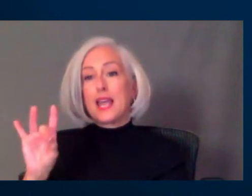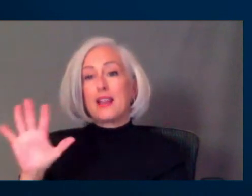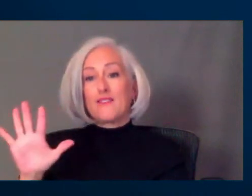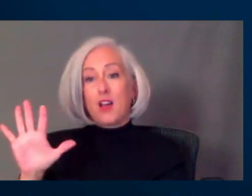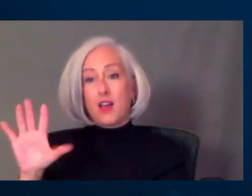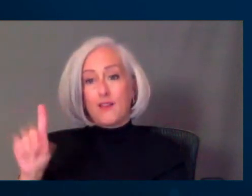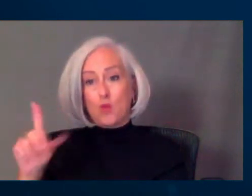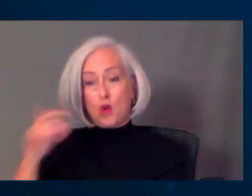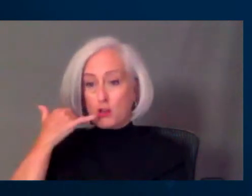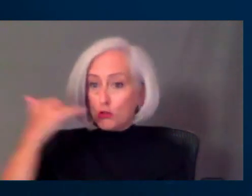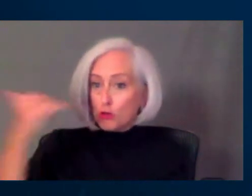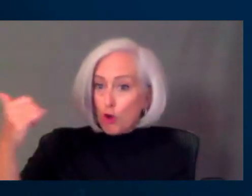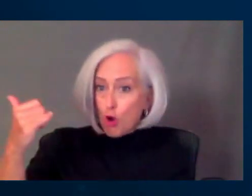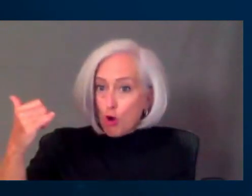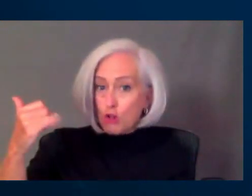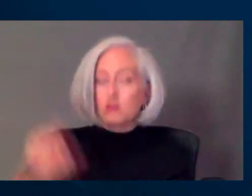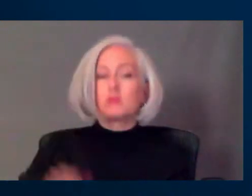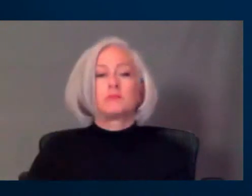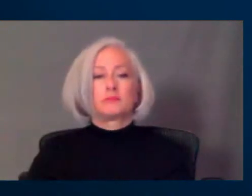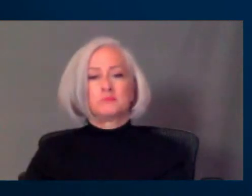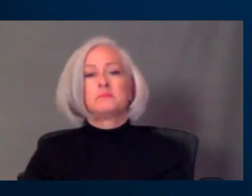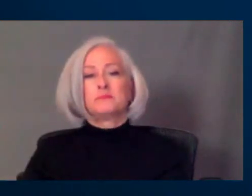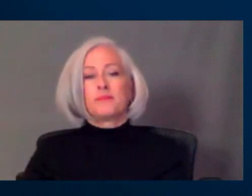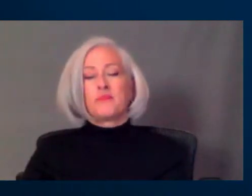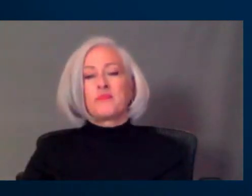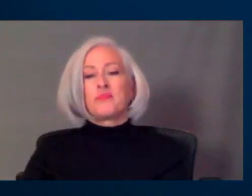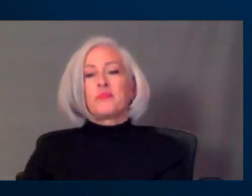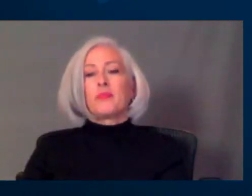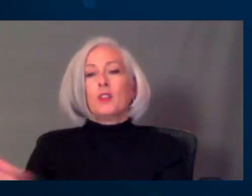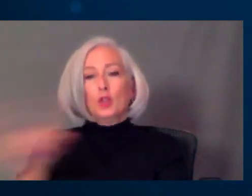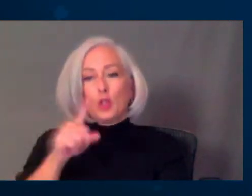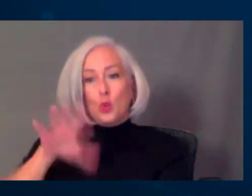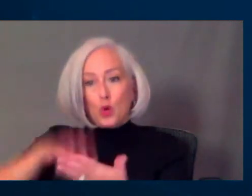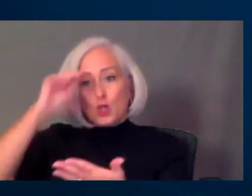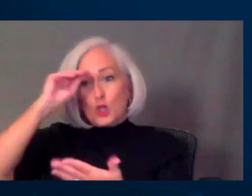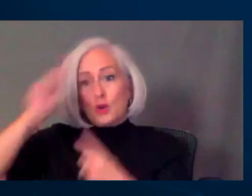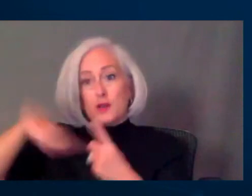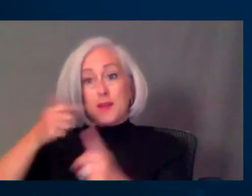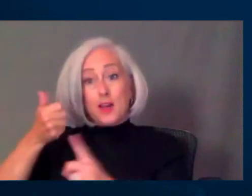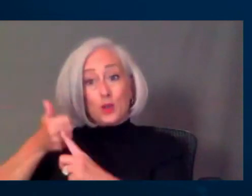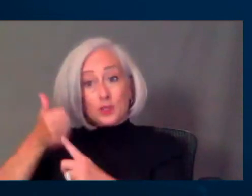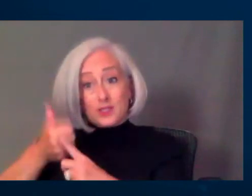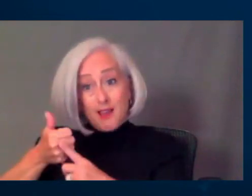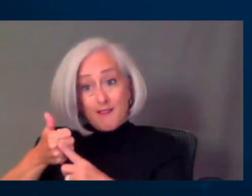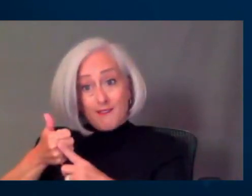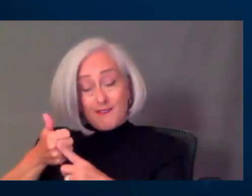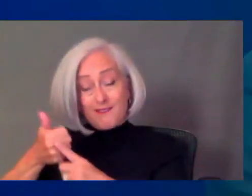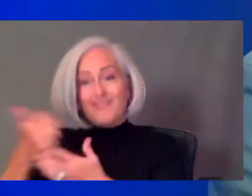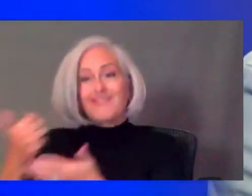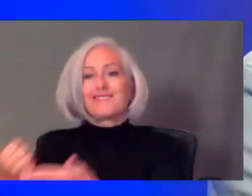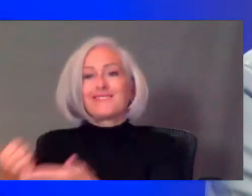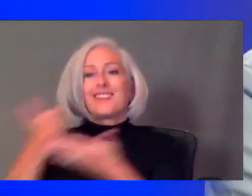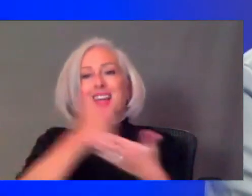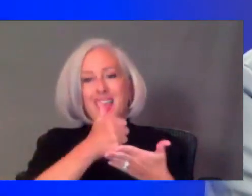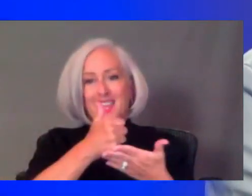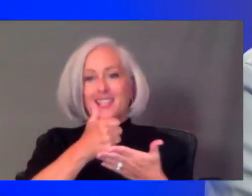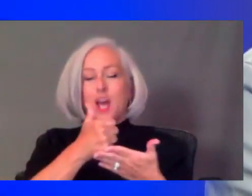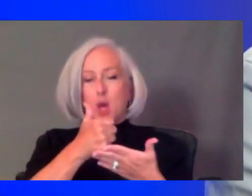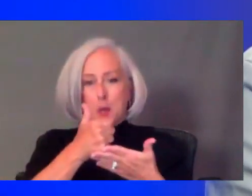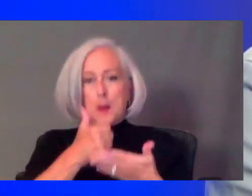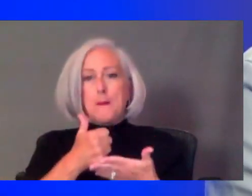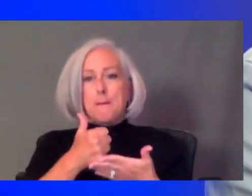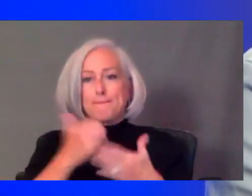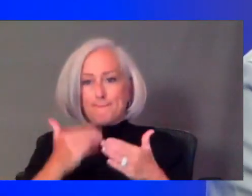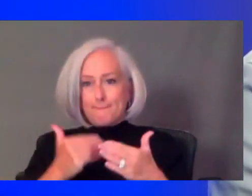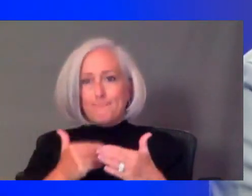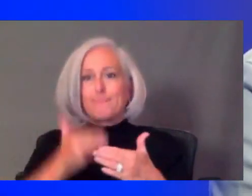to 30% of yeah, the people exactly. get long haul syndrome, that's a big number. I mean, we're looking at probably the biggest public health